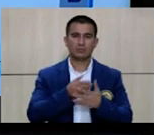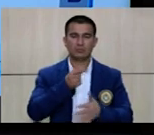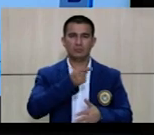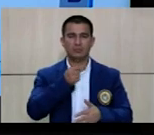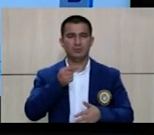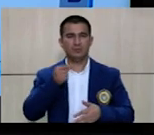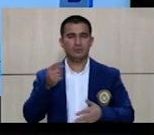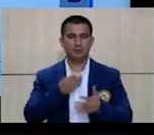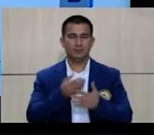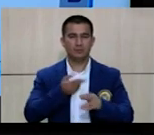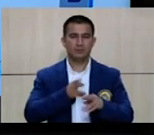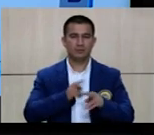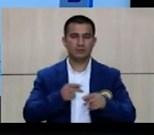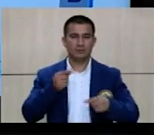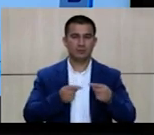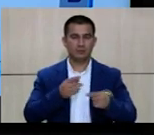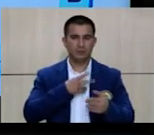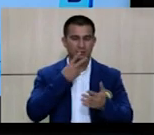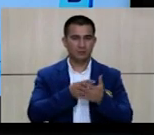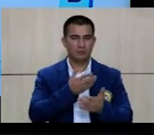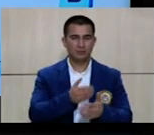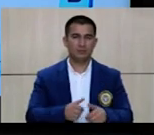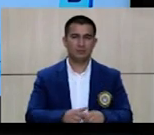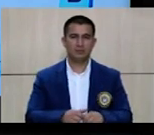Ayırması holatda tenglama tuzdik.